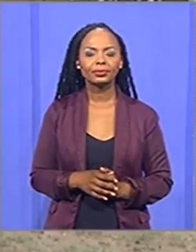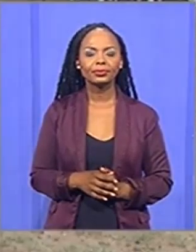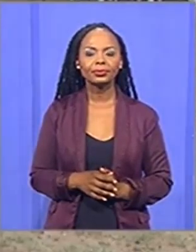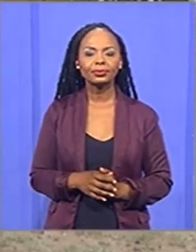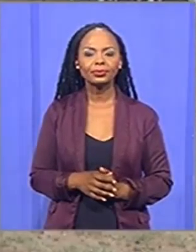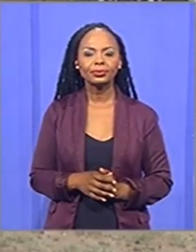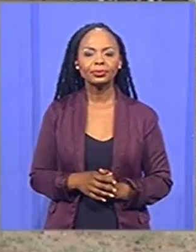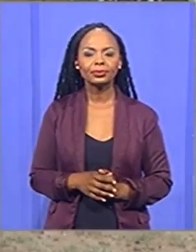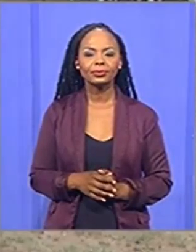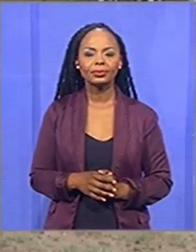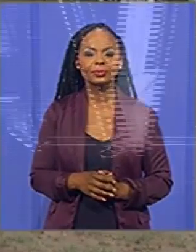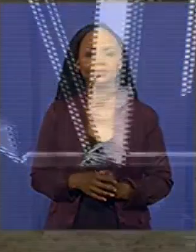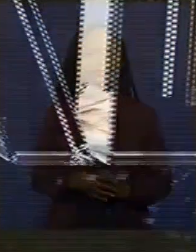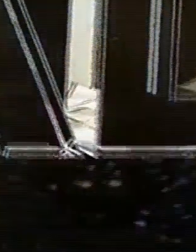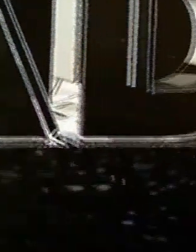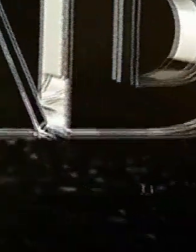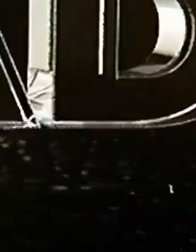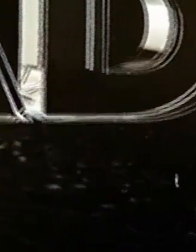Rotwane.